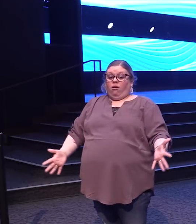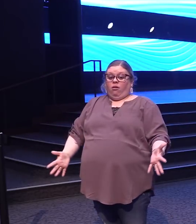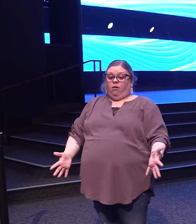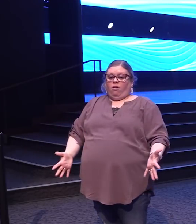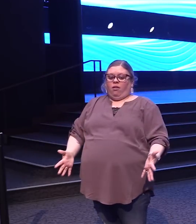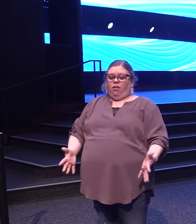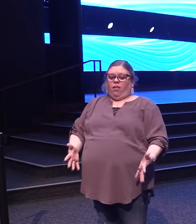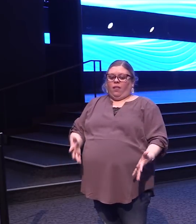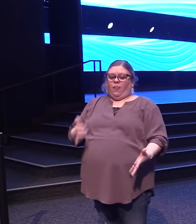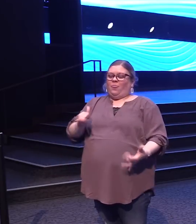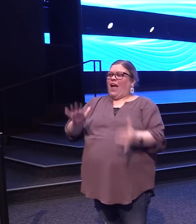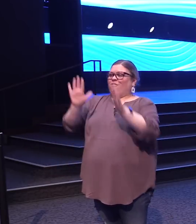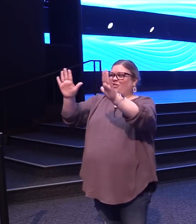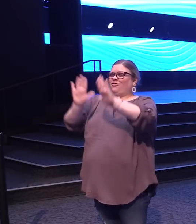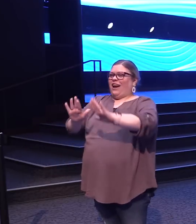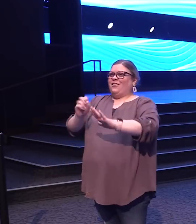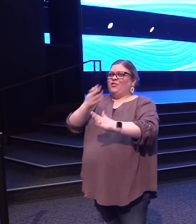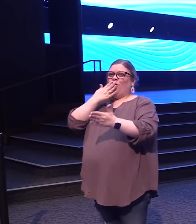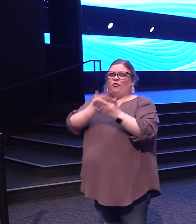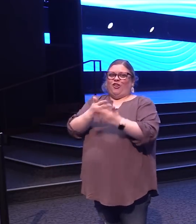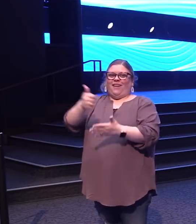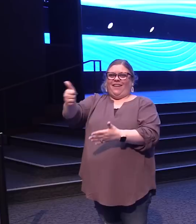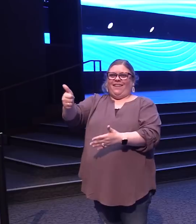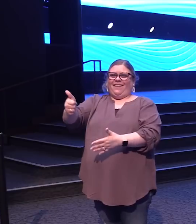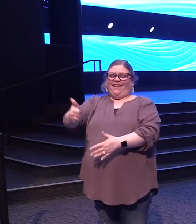That was great, guys. That was so good. Thank you.